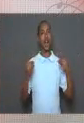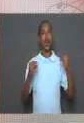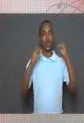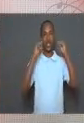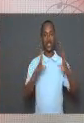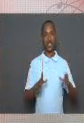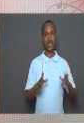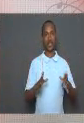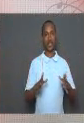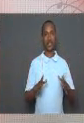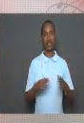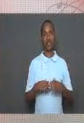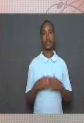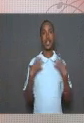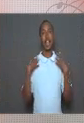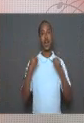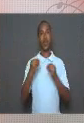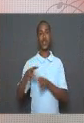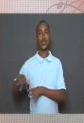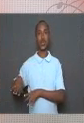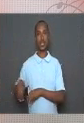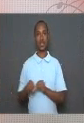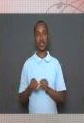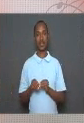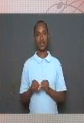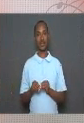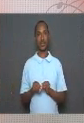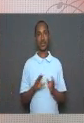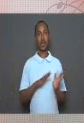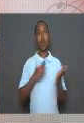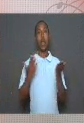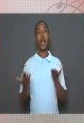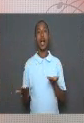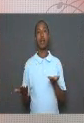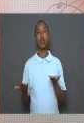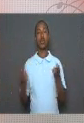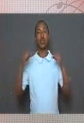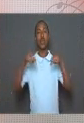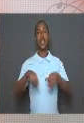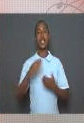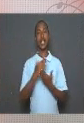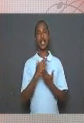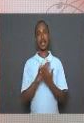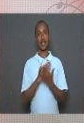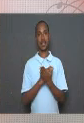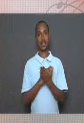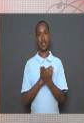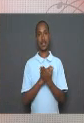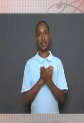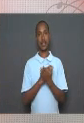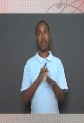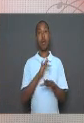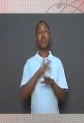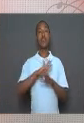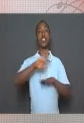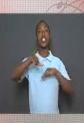Hello, teacher. Hello, students. Welcome to today's lesson on